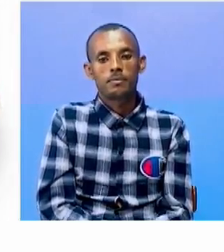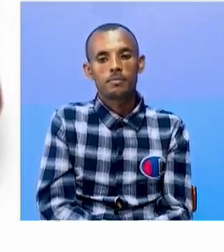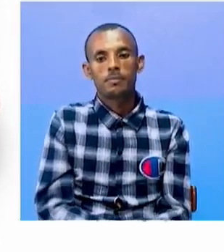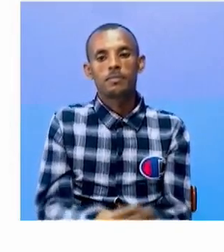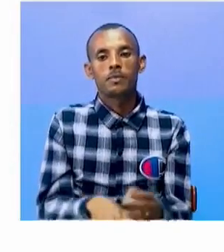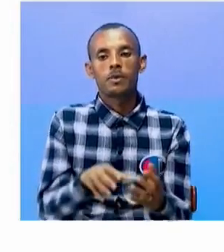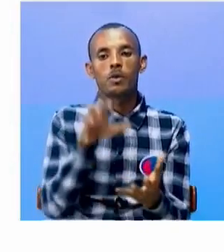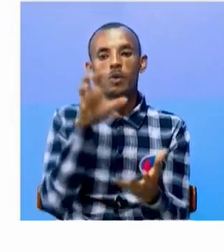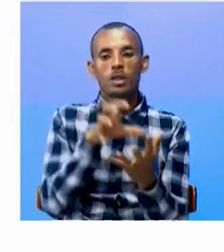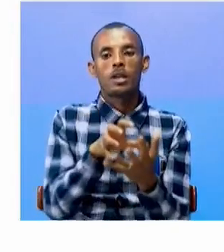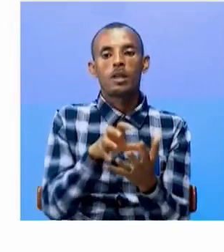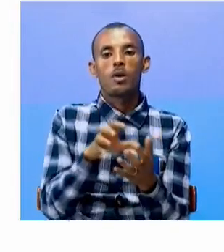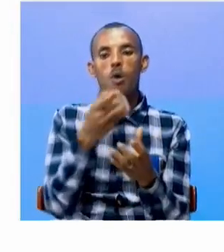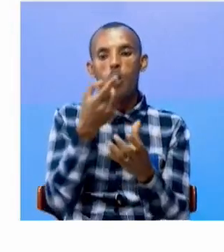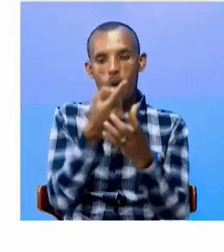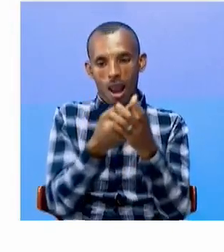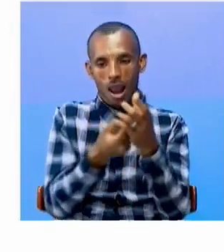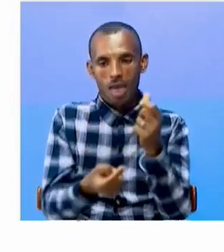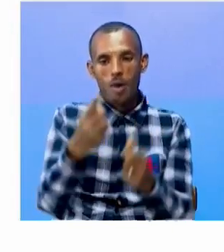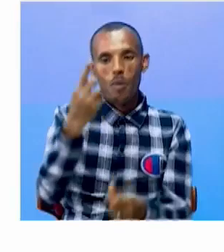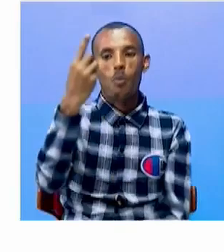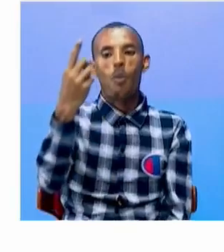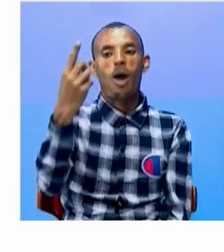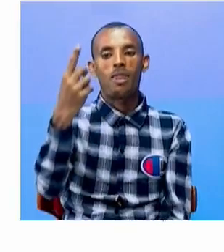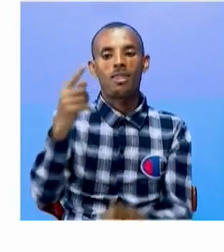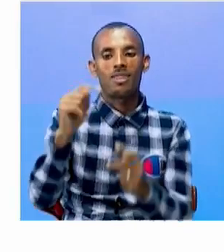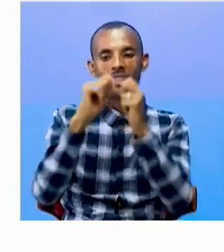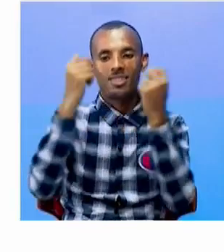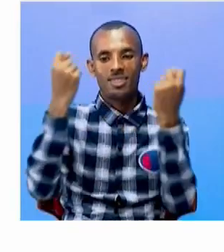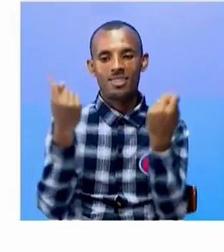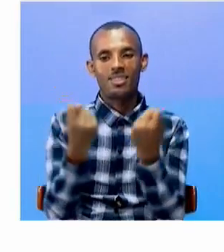containing only one term. Containing one term.